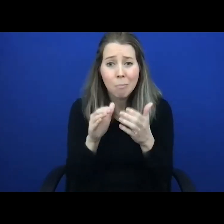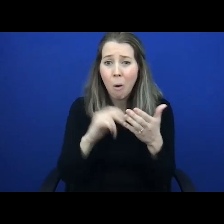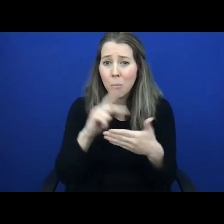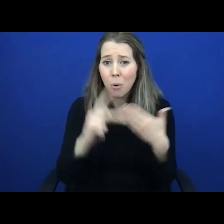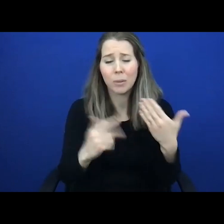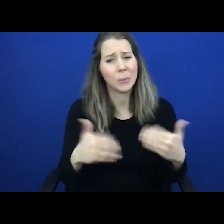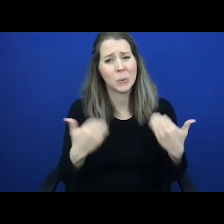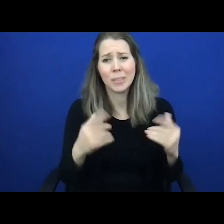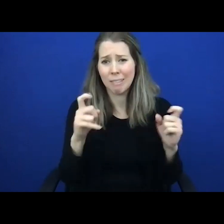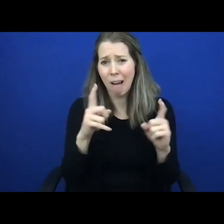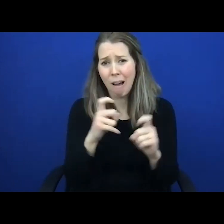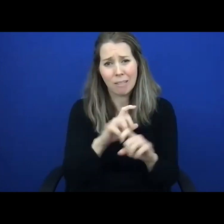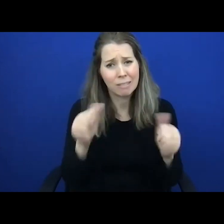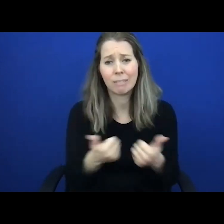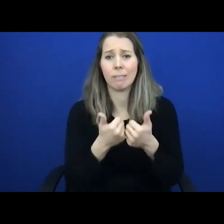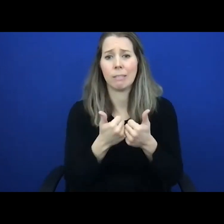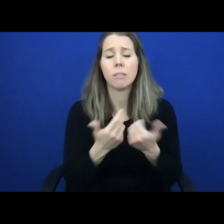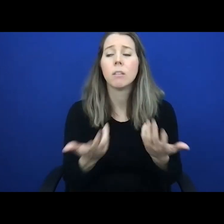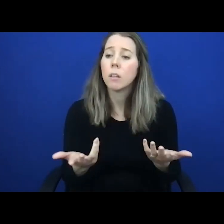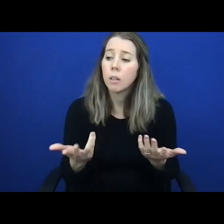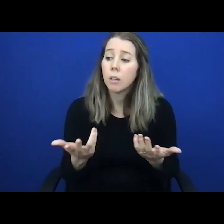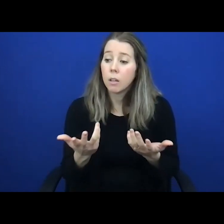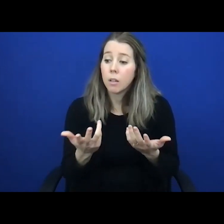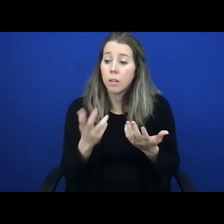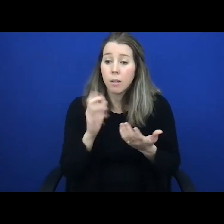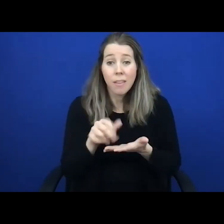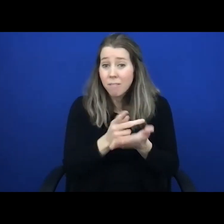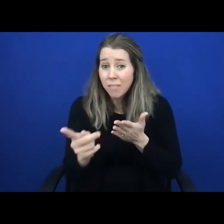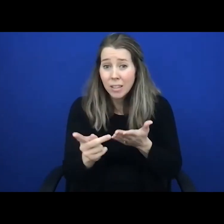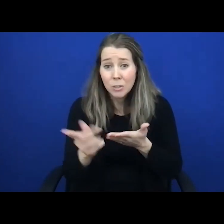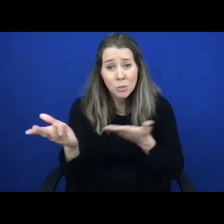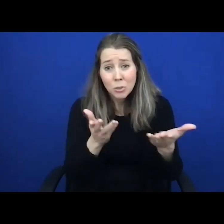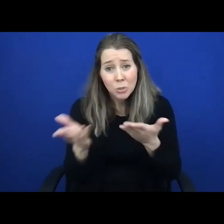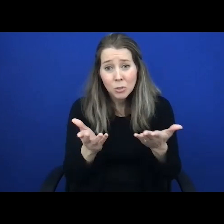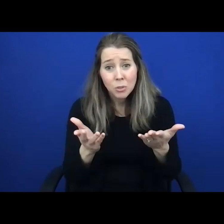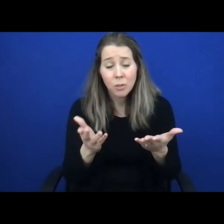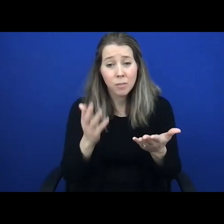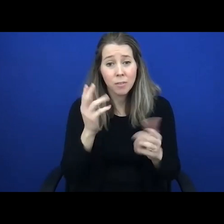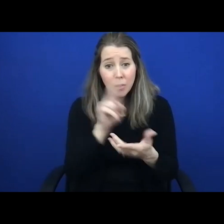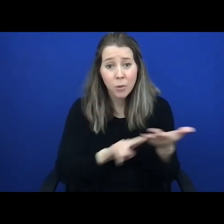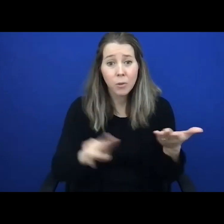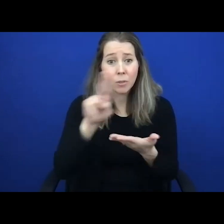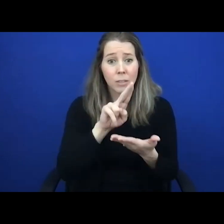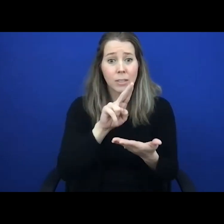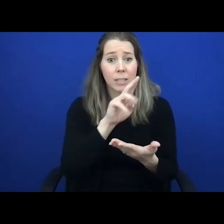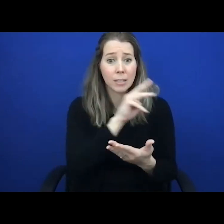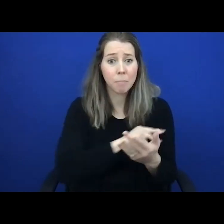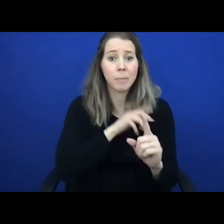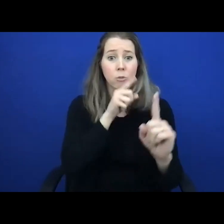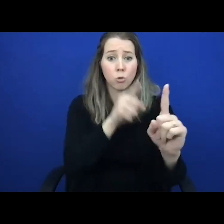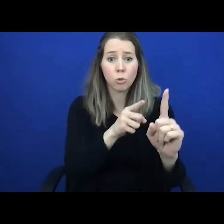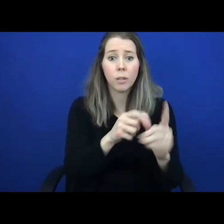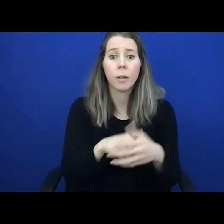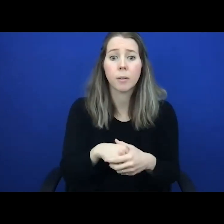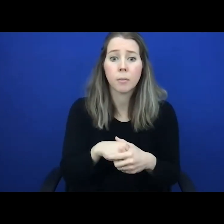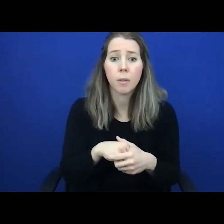too complicated to do, which fails to serve the mission of the university because then there are learners and